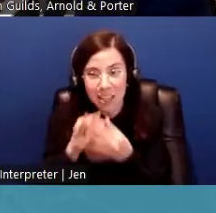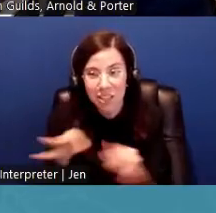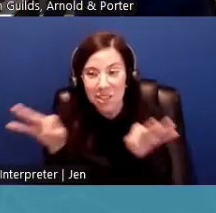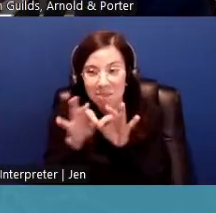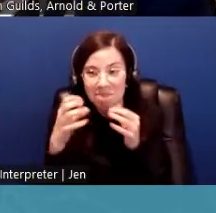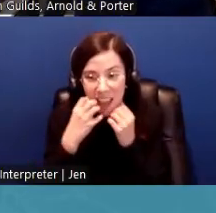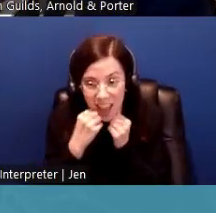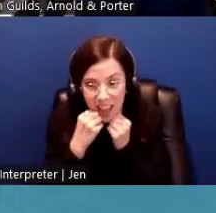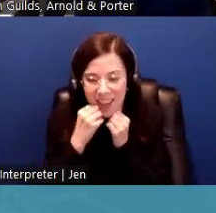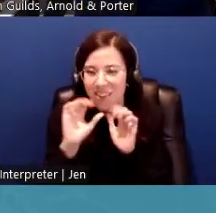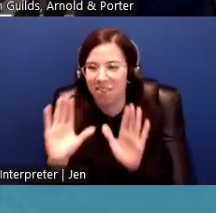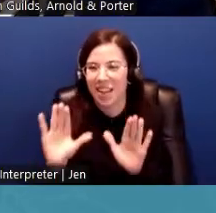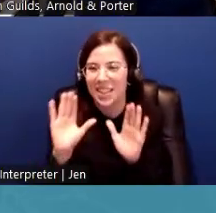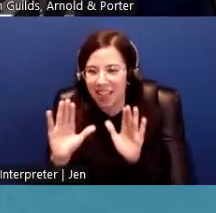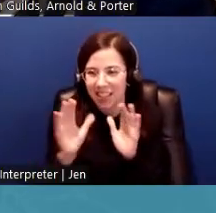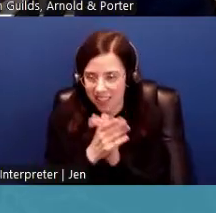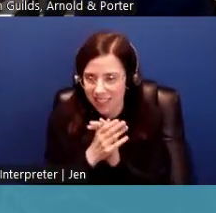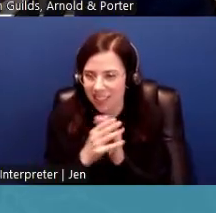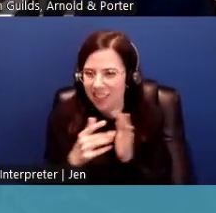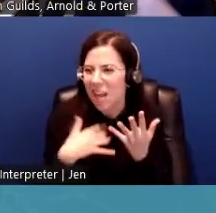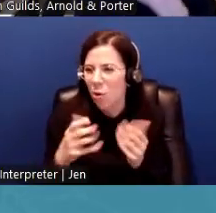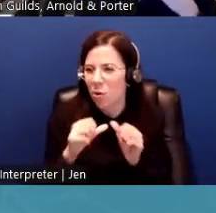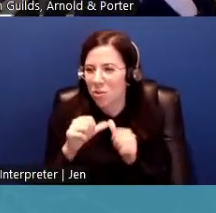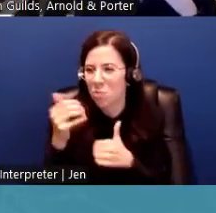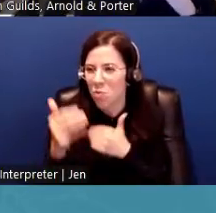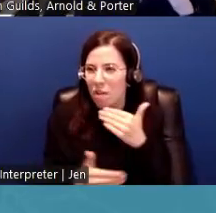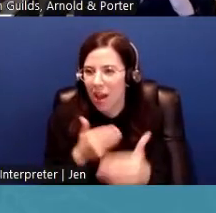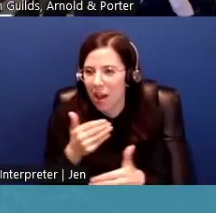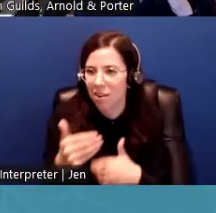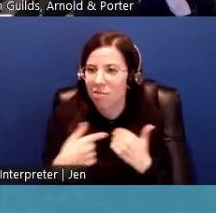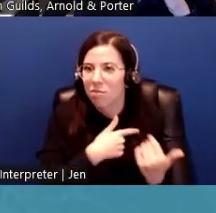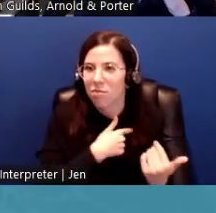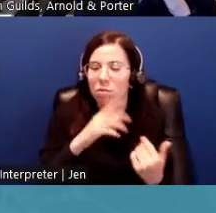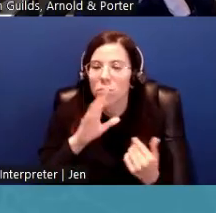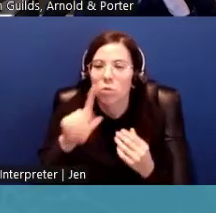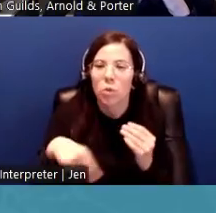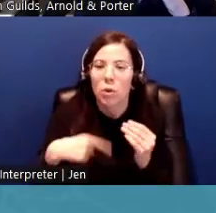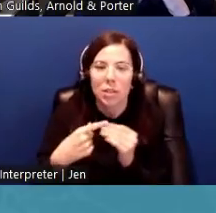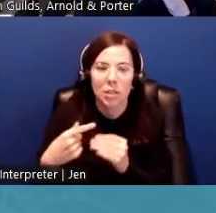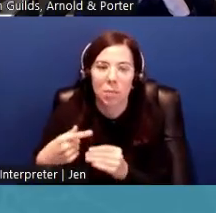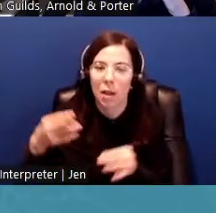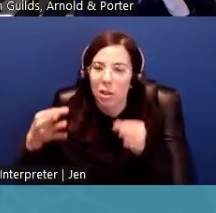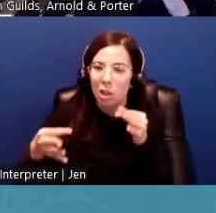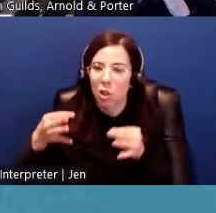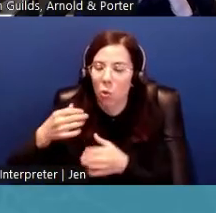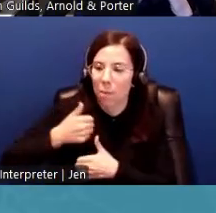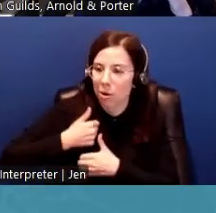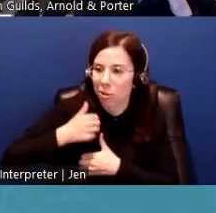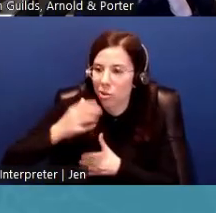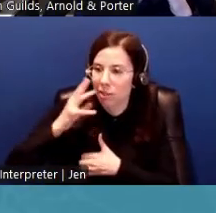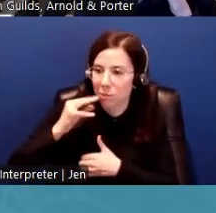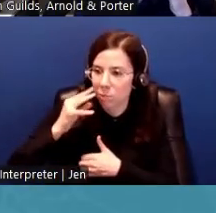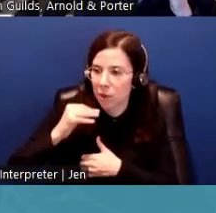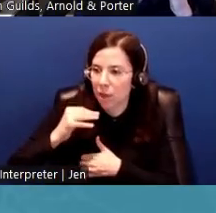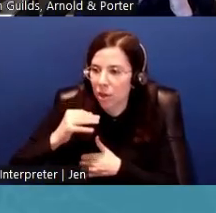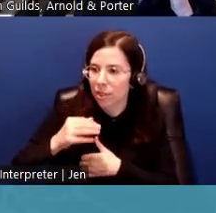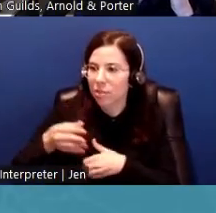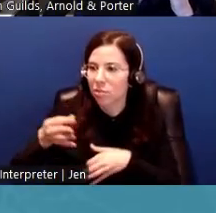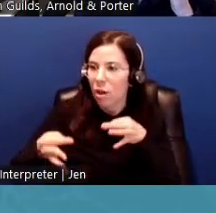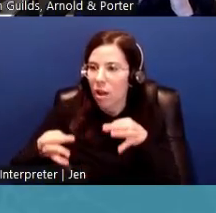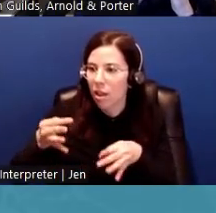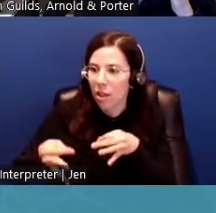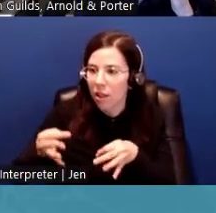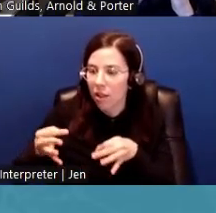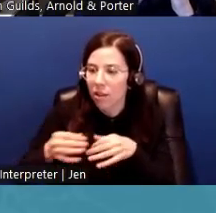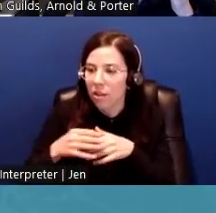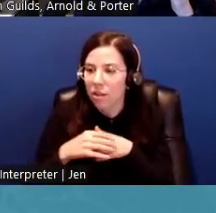That's fantastic. I want to move us on. So we covered a little bit of the court-martial experience, meaning the trial court level, really, in many